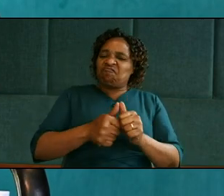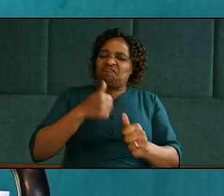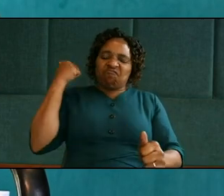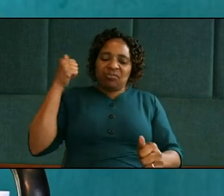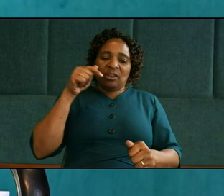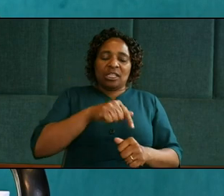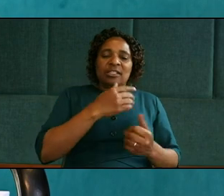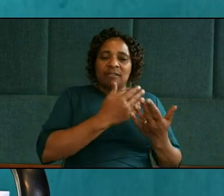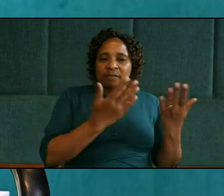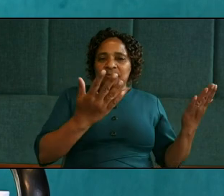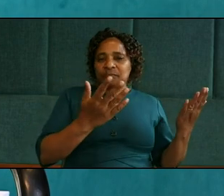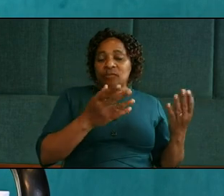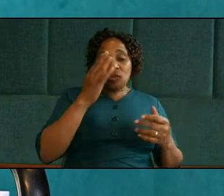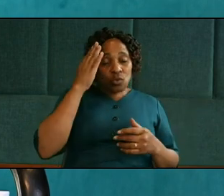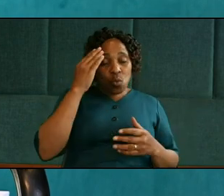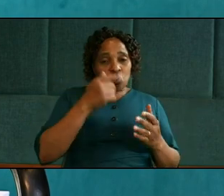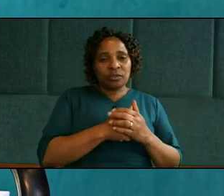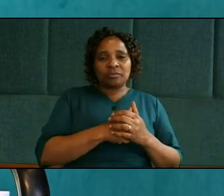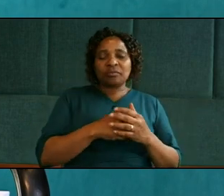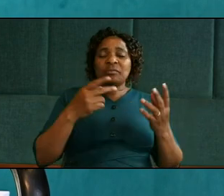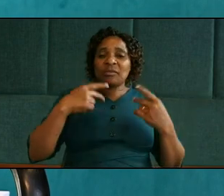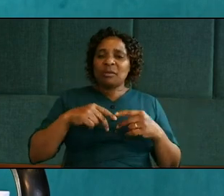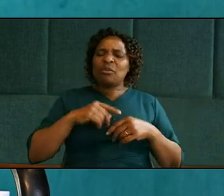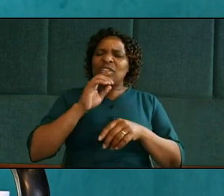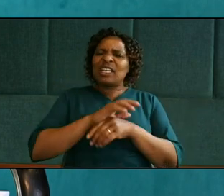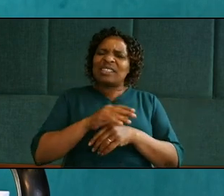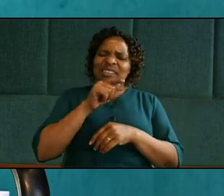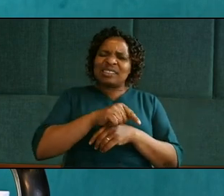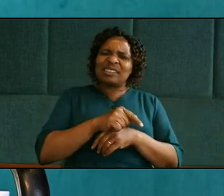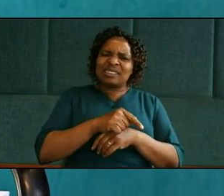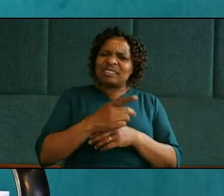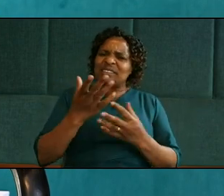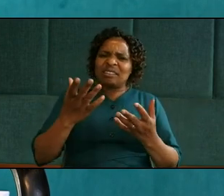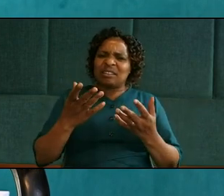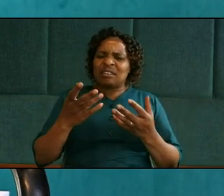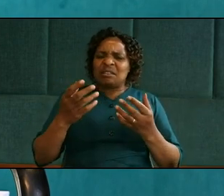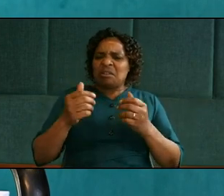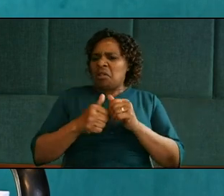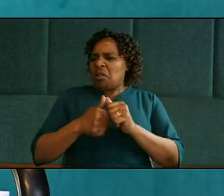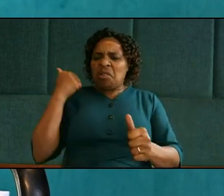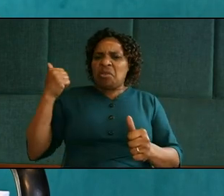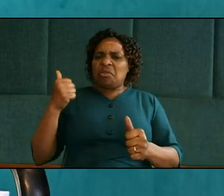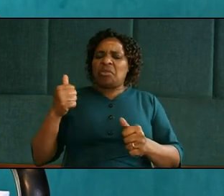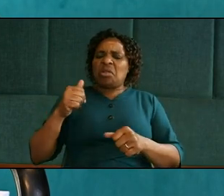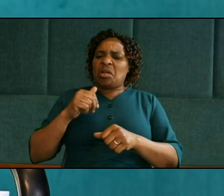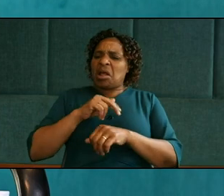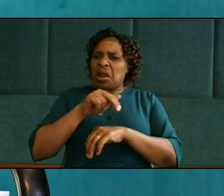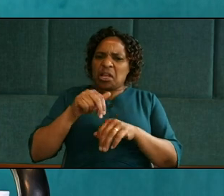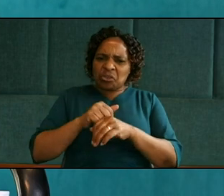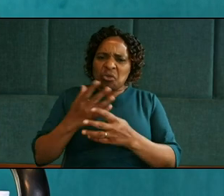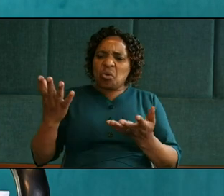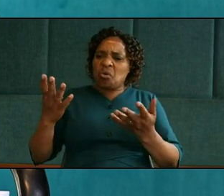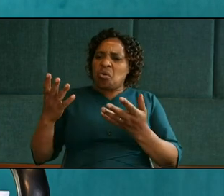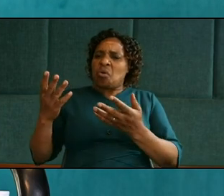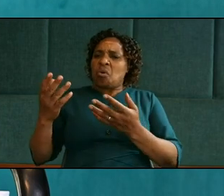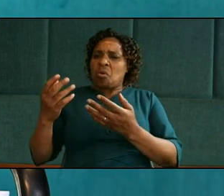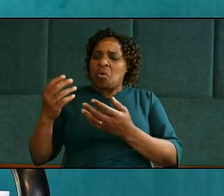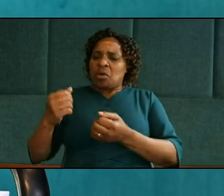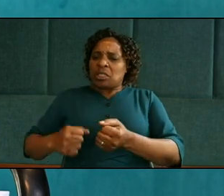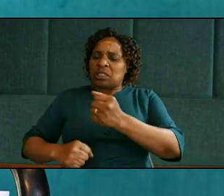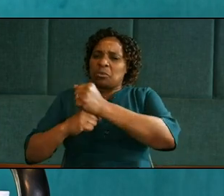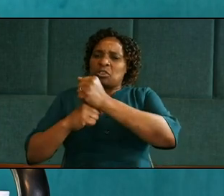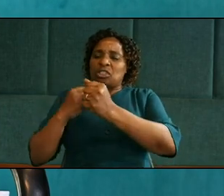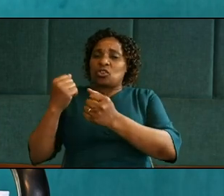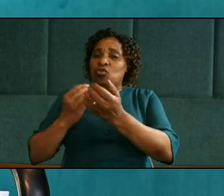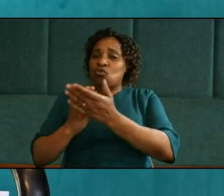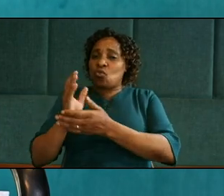thing. And you know what? People in church were like, yeah, this is a worthy cause. You should reject, you know, national lottery by our state. And at the end